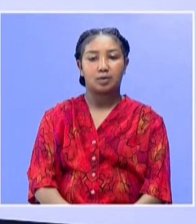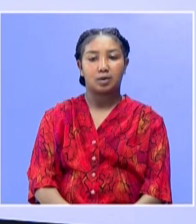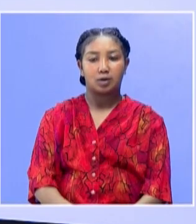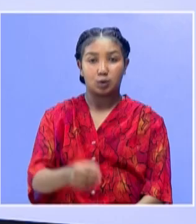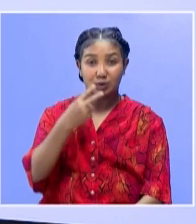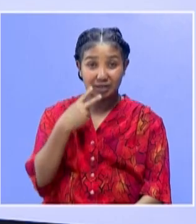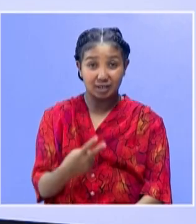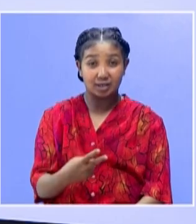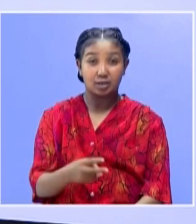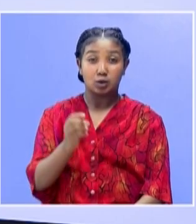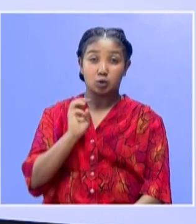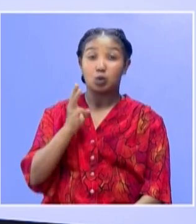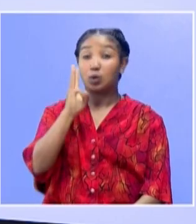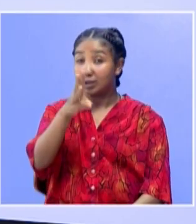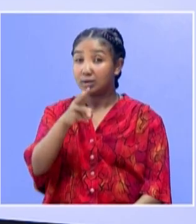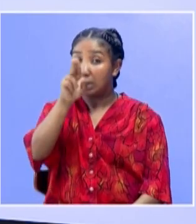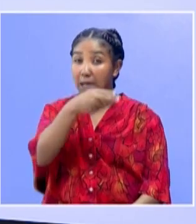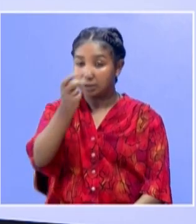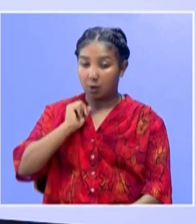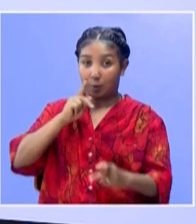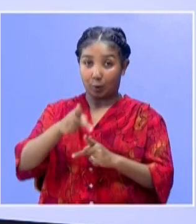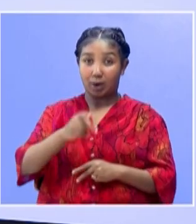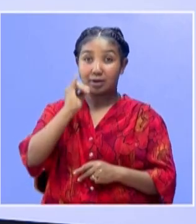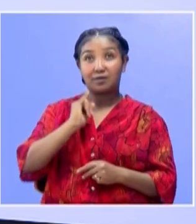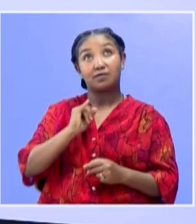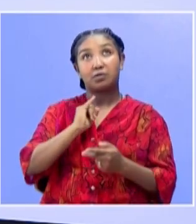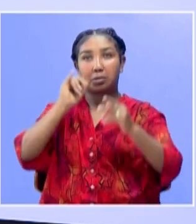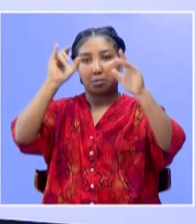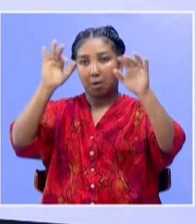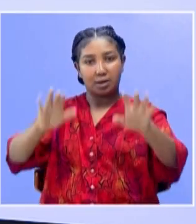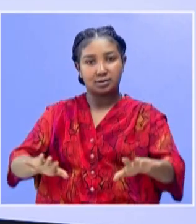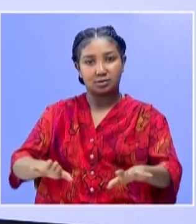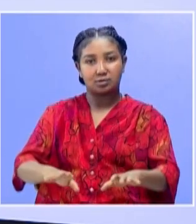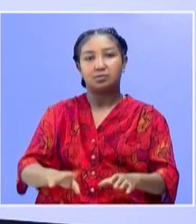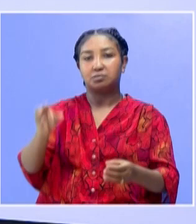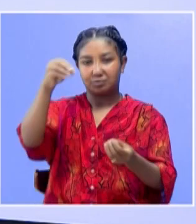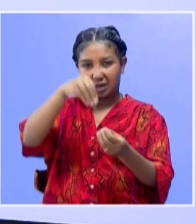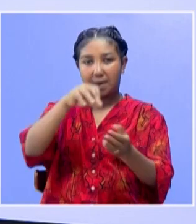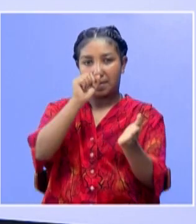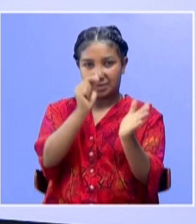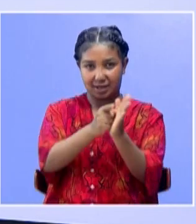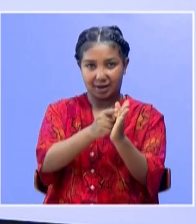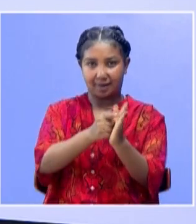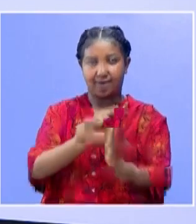You see? We will cancel our program if it rains. One more.